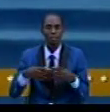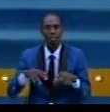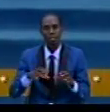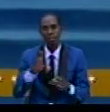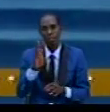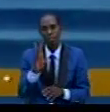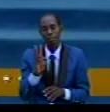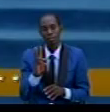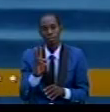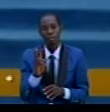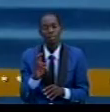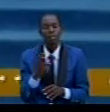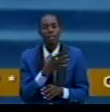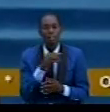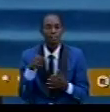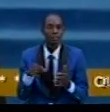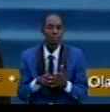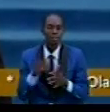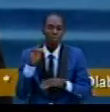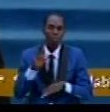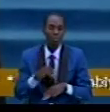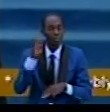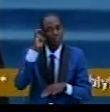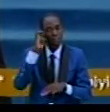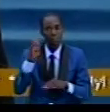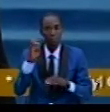This has affected my academic life,